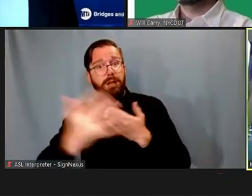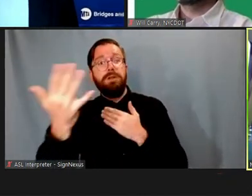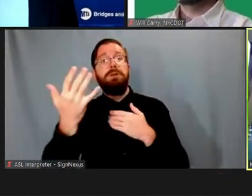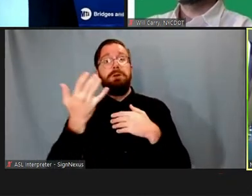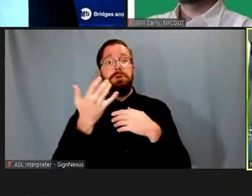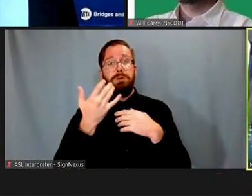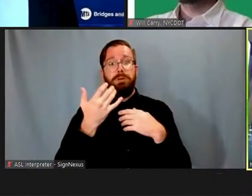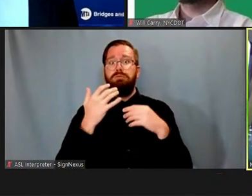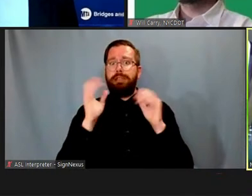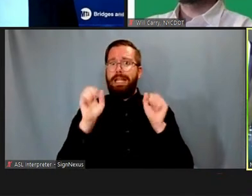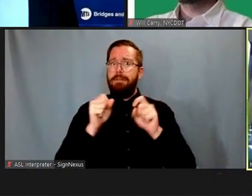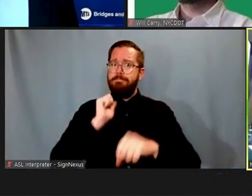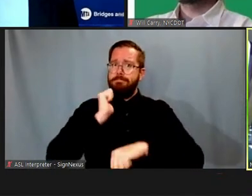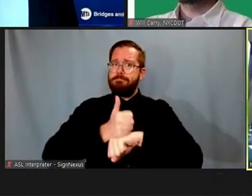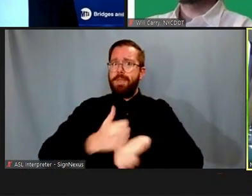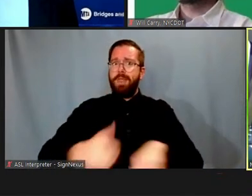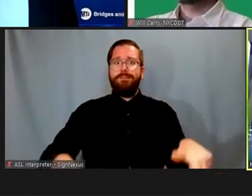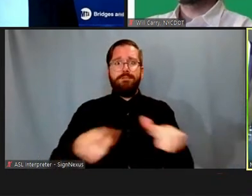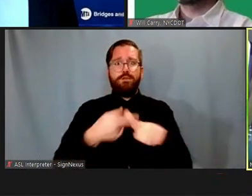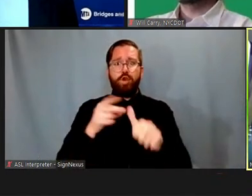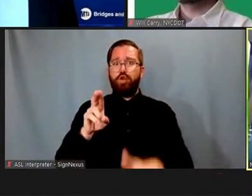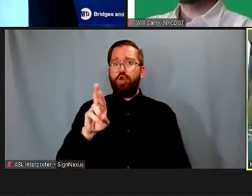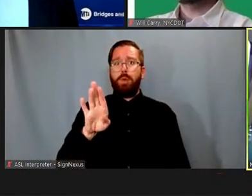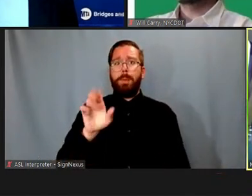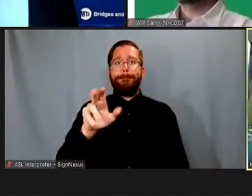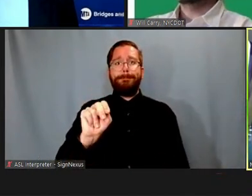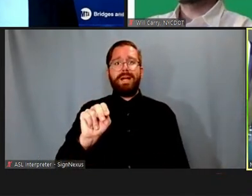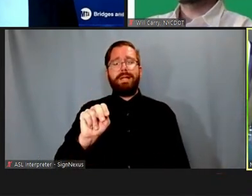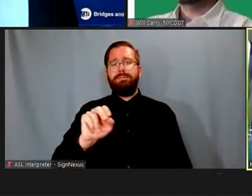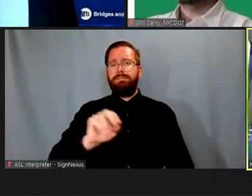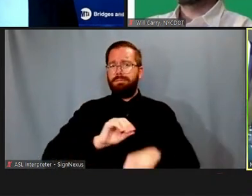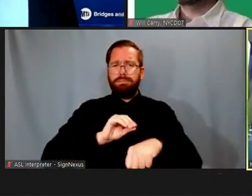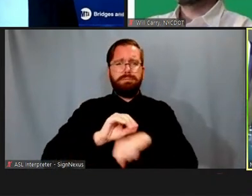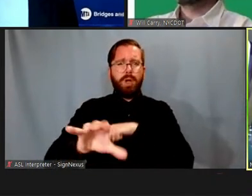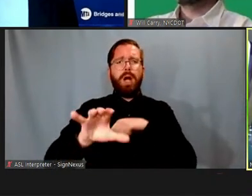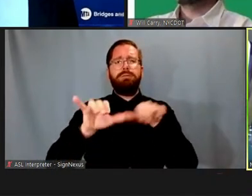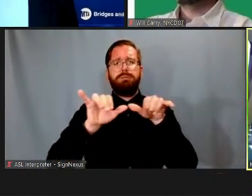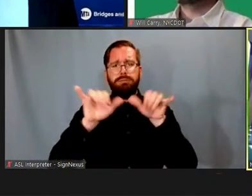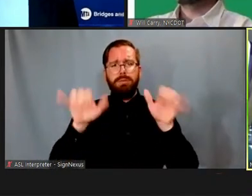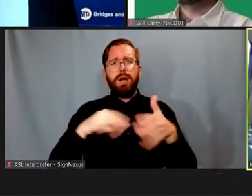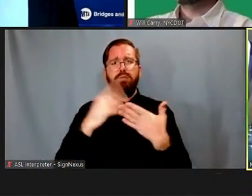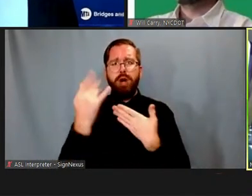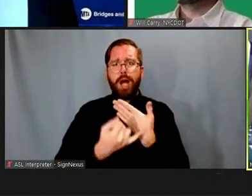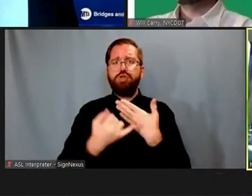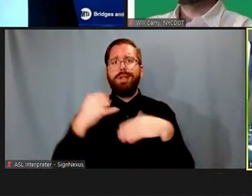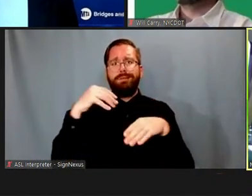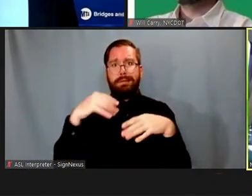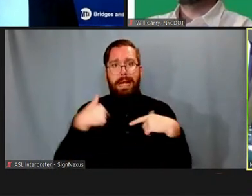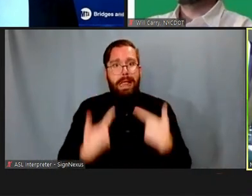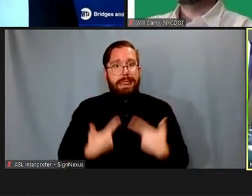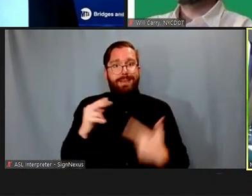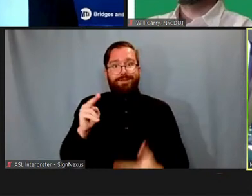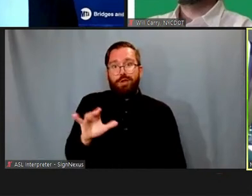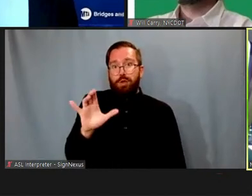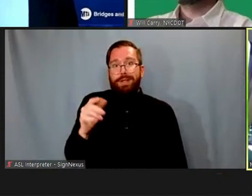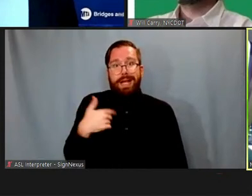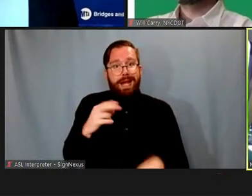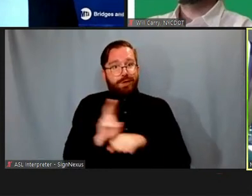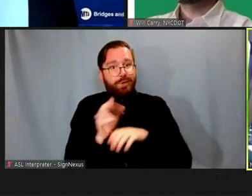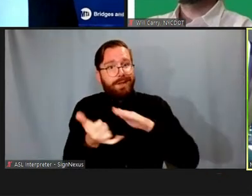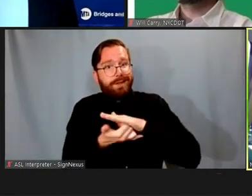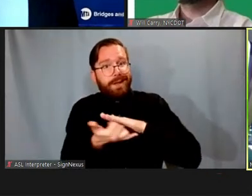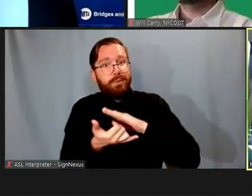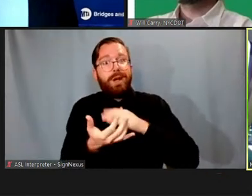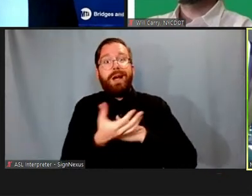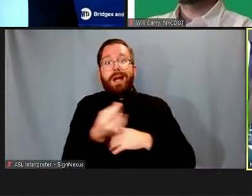influential urban transportation projects in the country i live in the city i work the city i take the subway and i keep